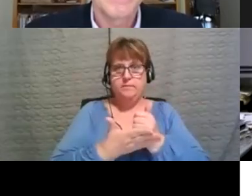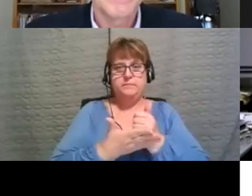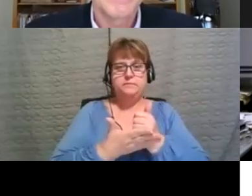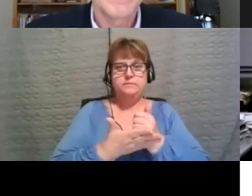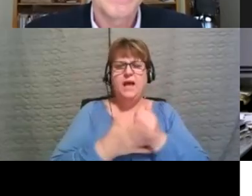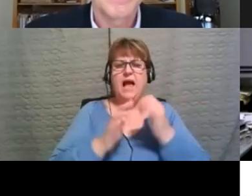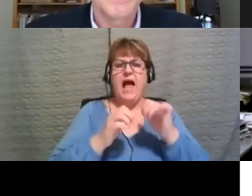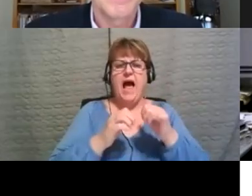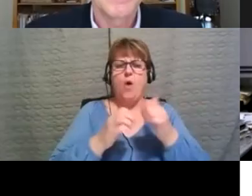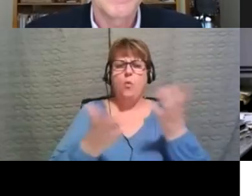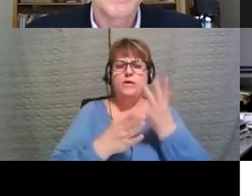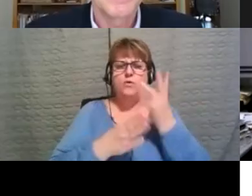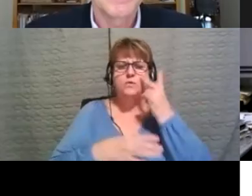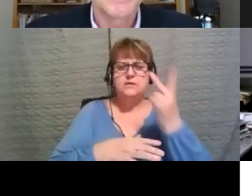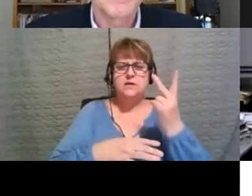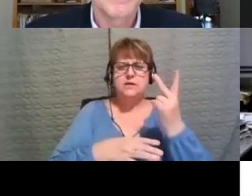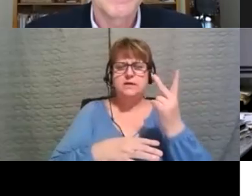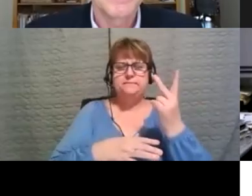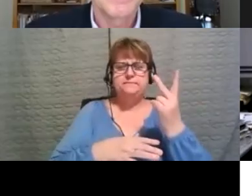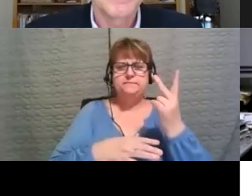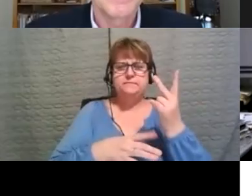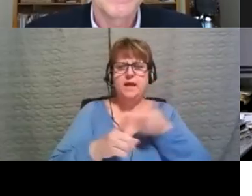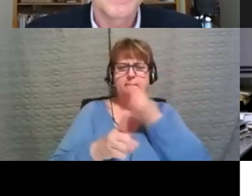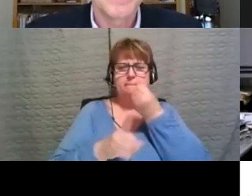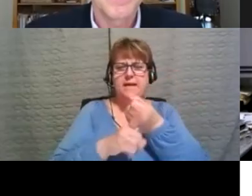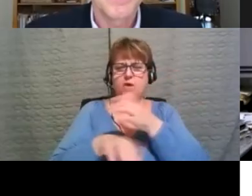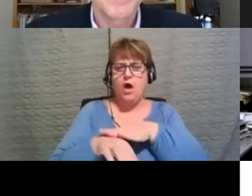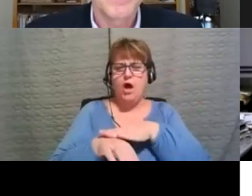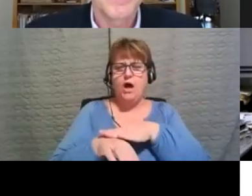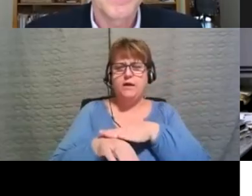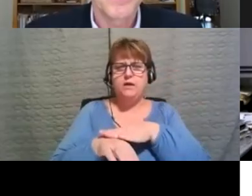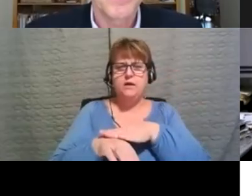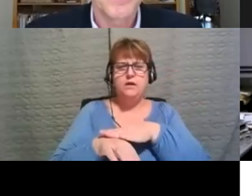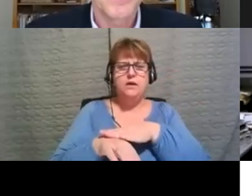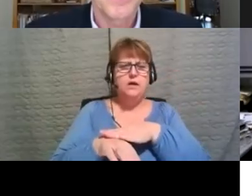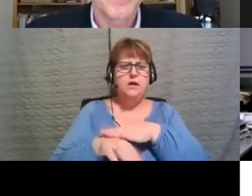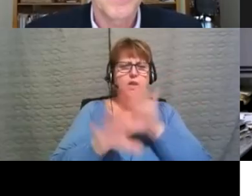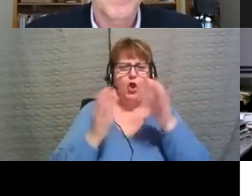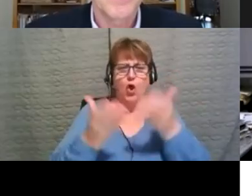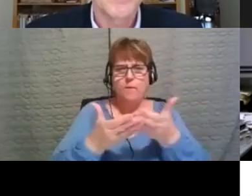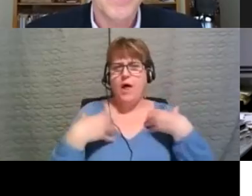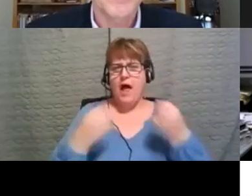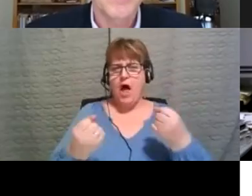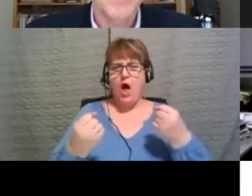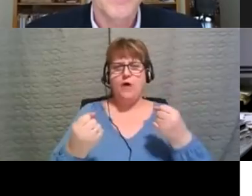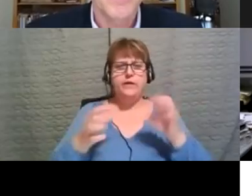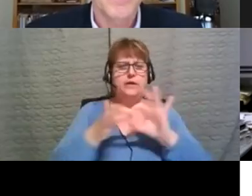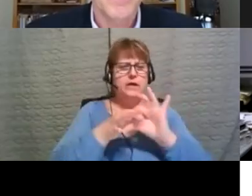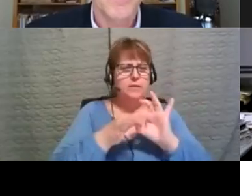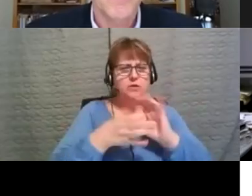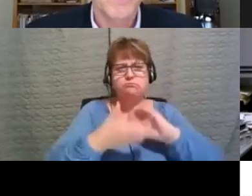What do you see in terms of impact on global health collaborations and interactions relative